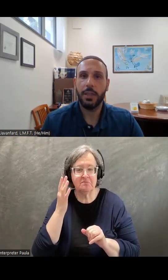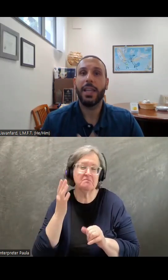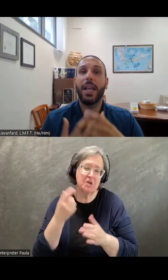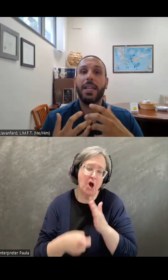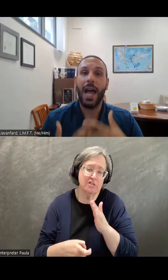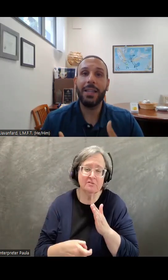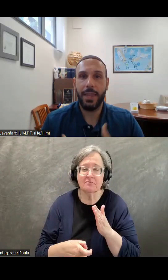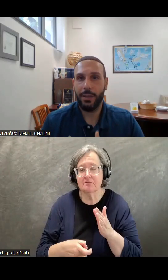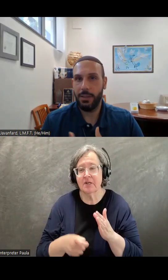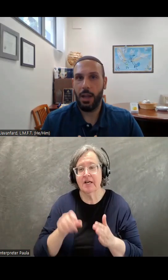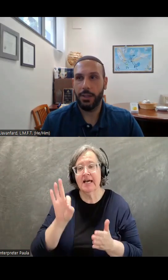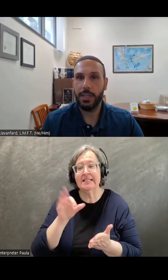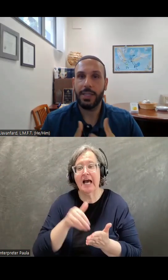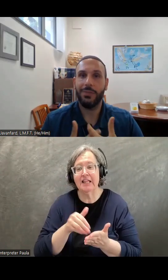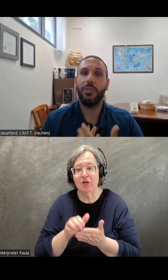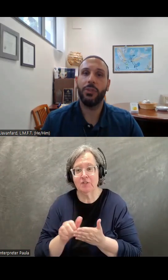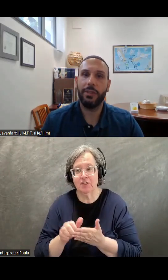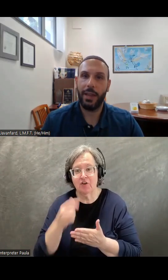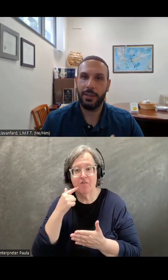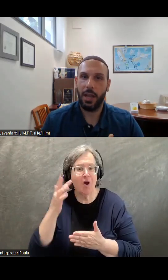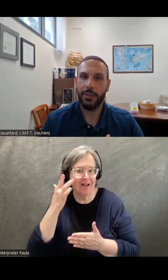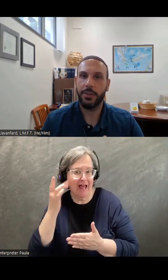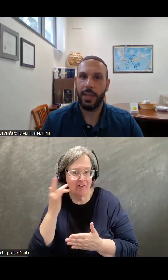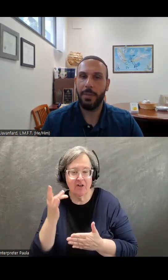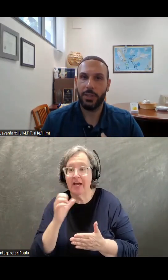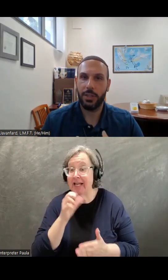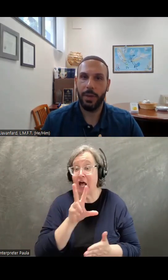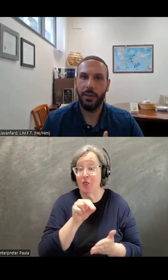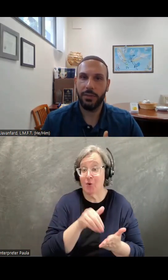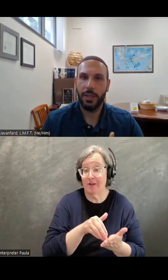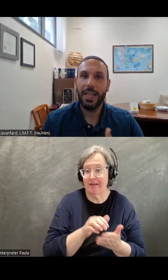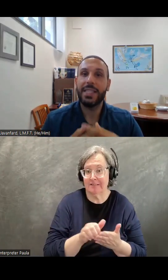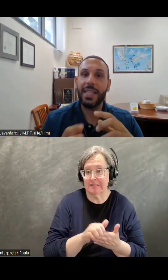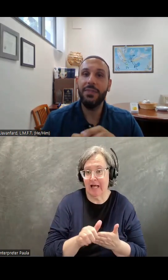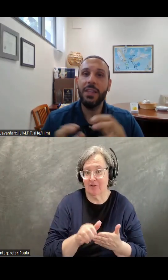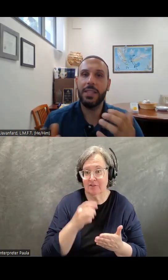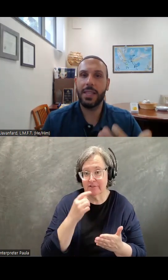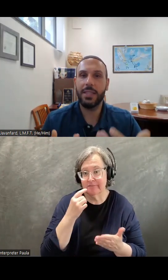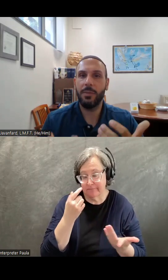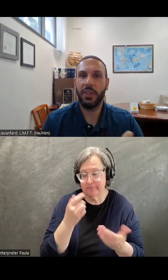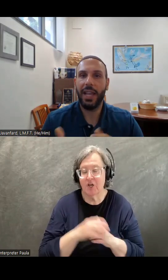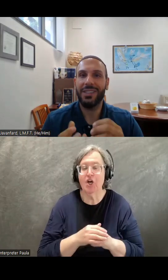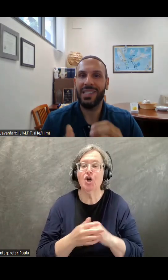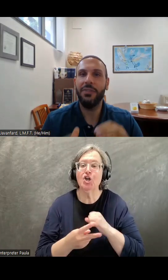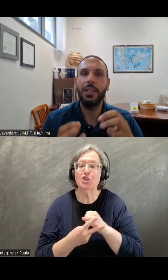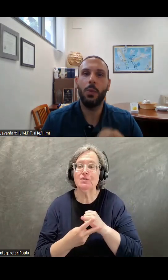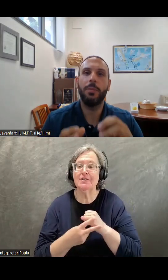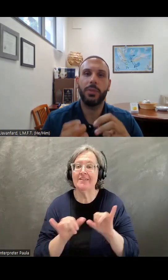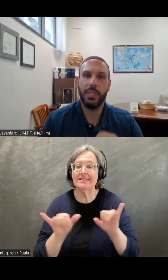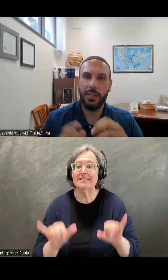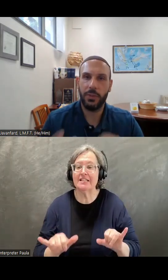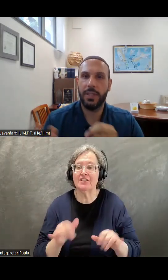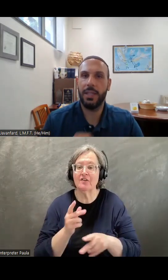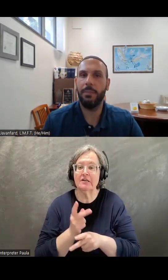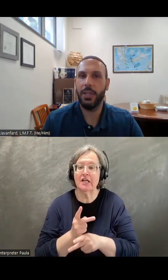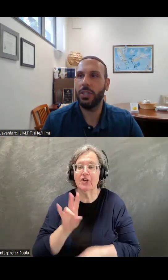cost $9,000 instead of the $30,000 that I mentioned above, saving the system of care